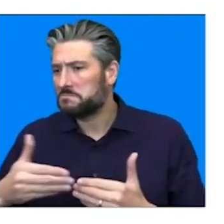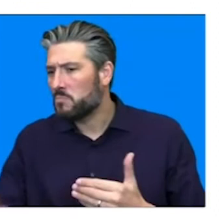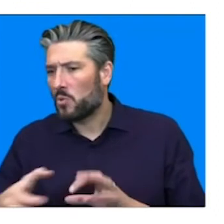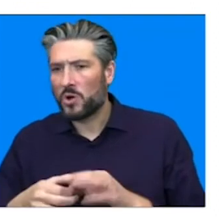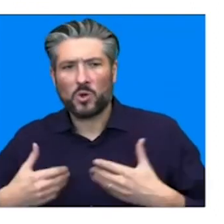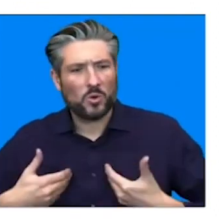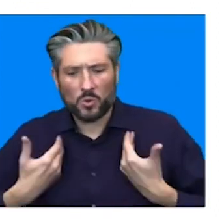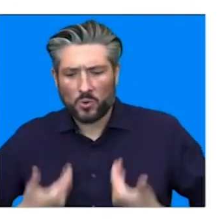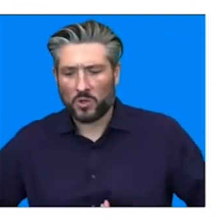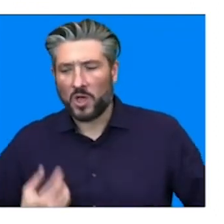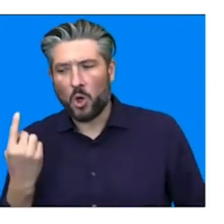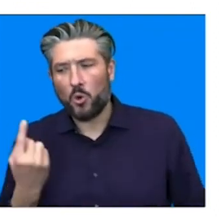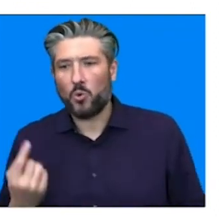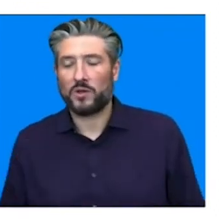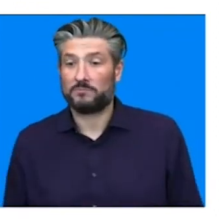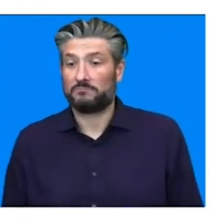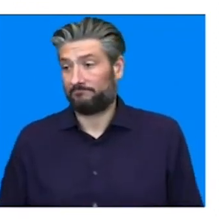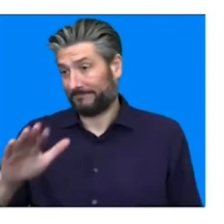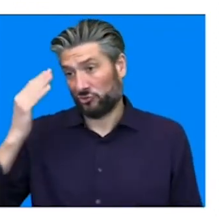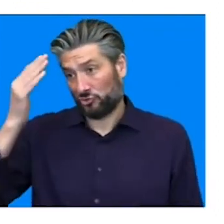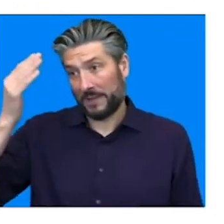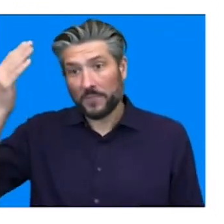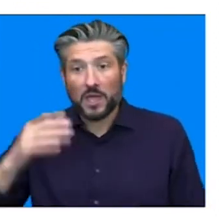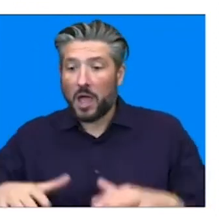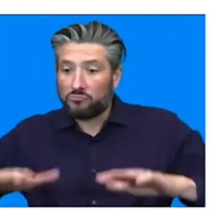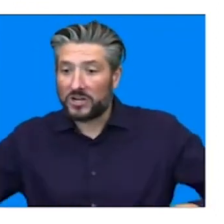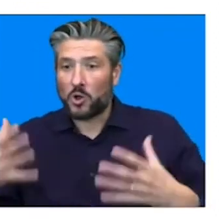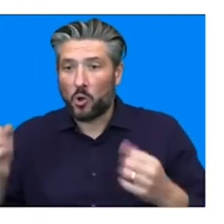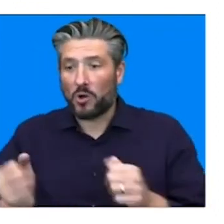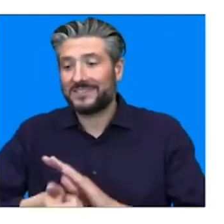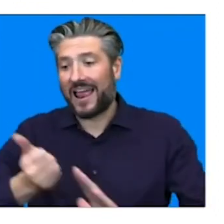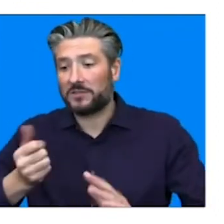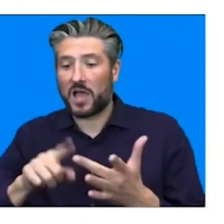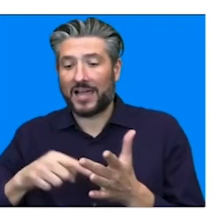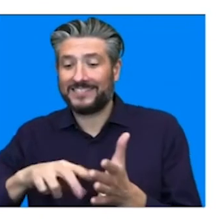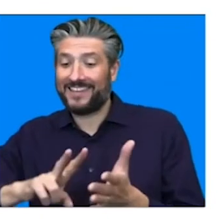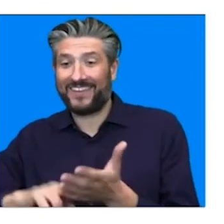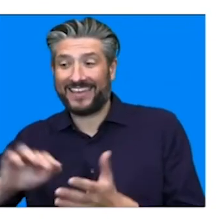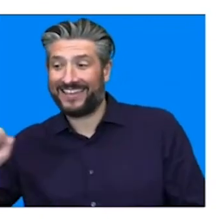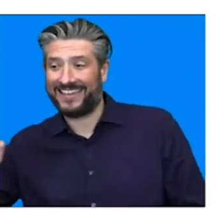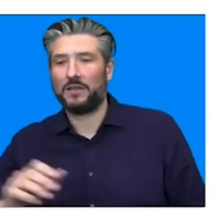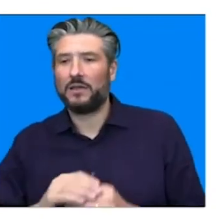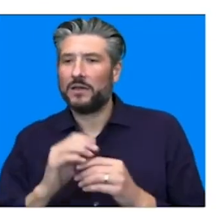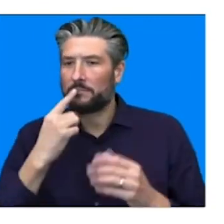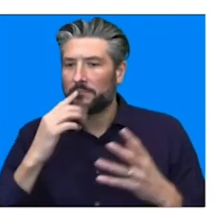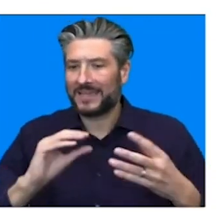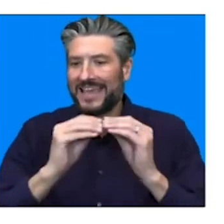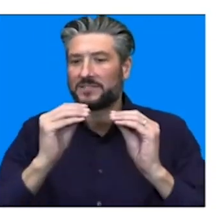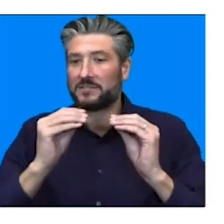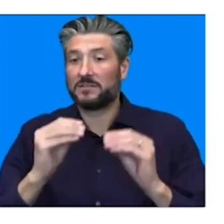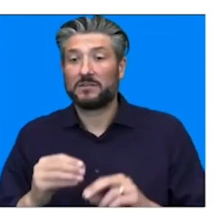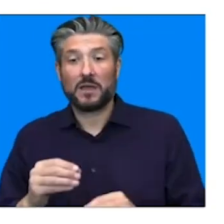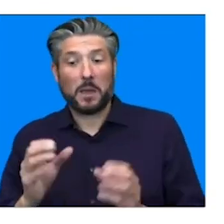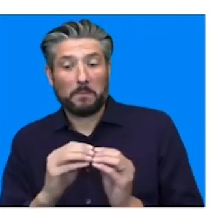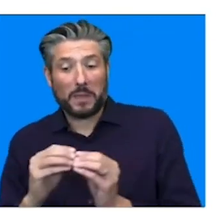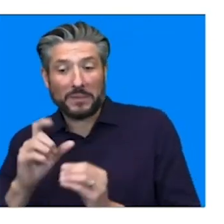than a dream? Britain's Got Talent on ITV. A kiss. BBC Fleabag, then a bake-off collapse on